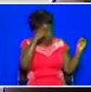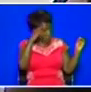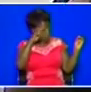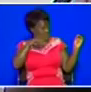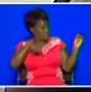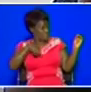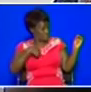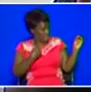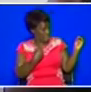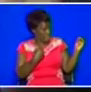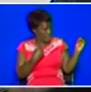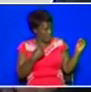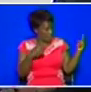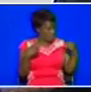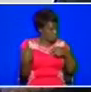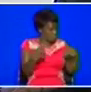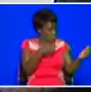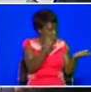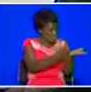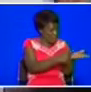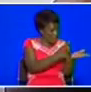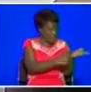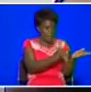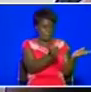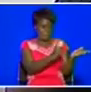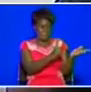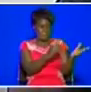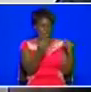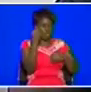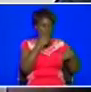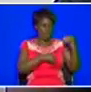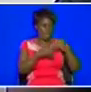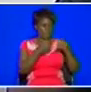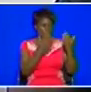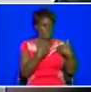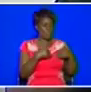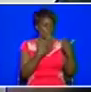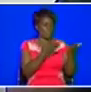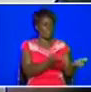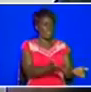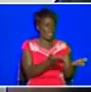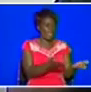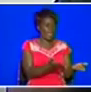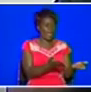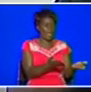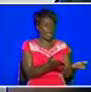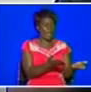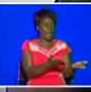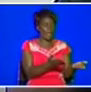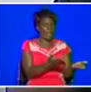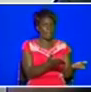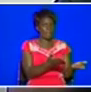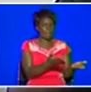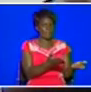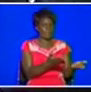are not going to fight the corruption in Uganda. Mm-hmm. You fight the corruption which the people you are with are doing. Let's be realistic. Yeah?